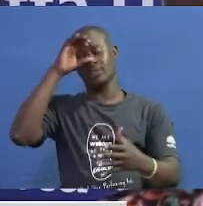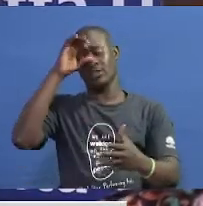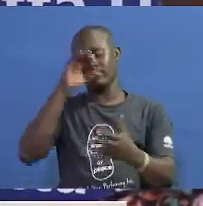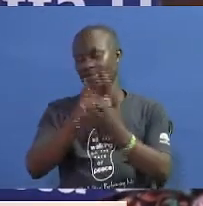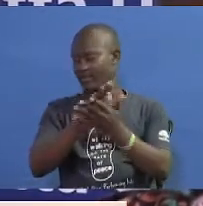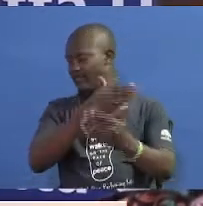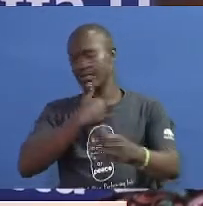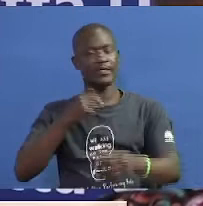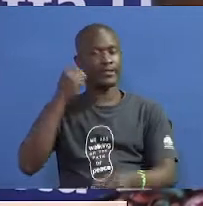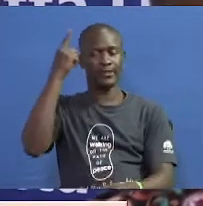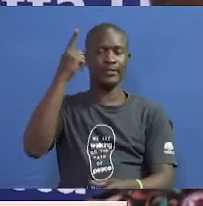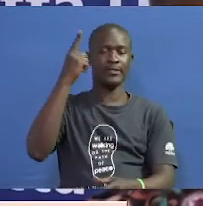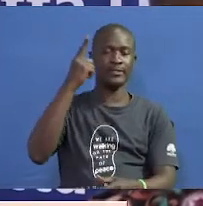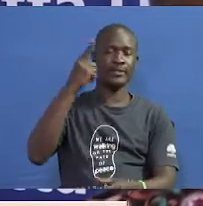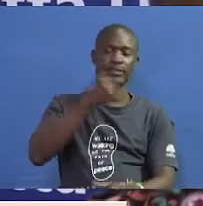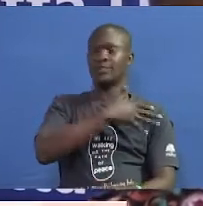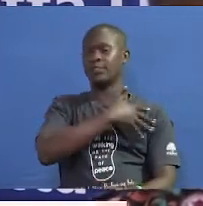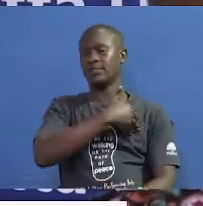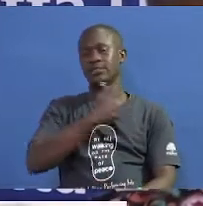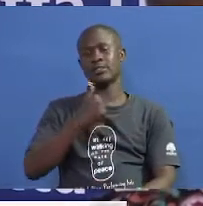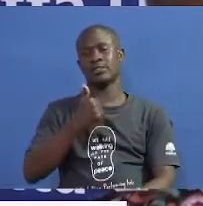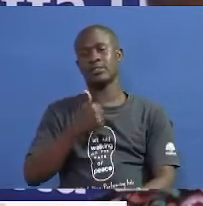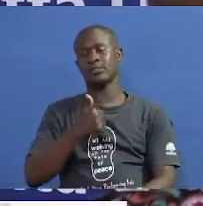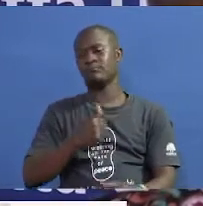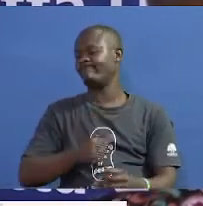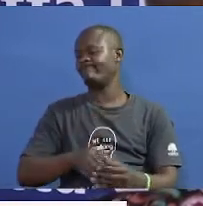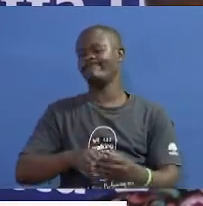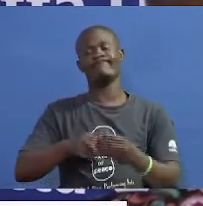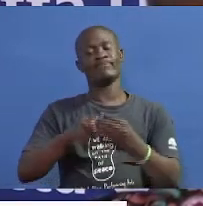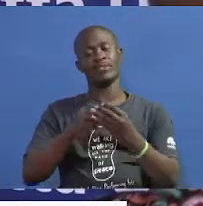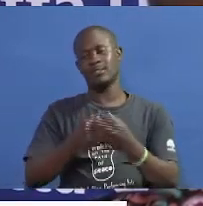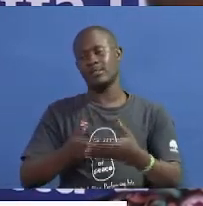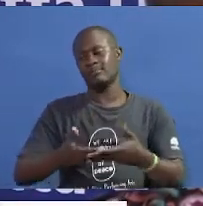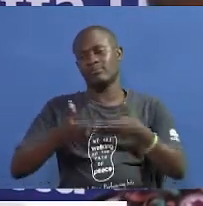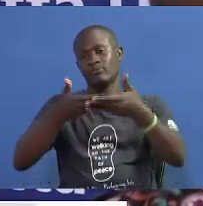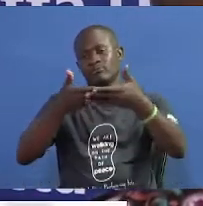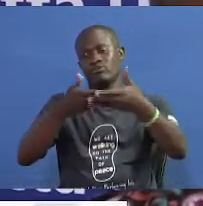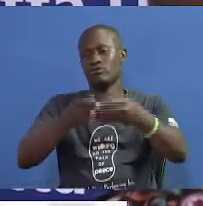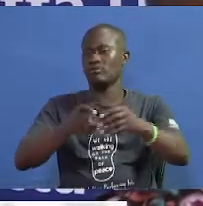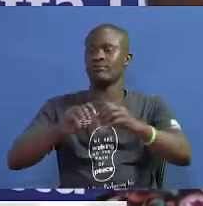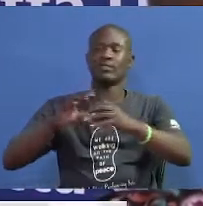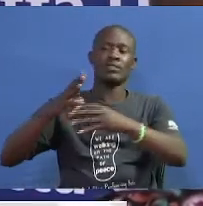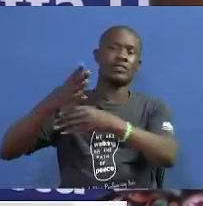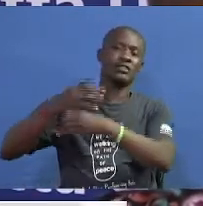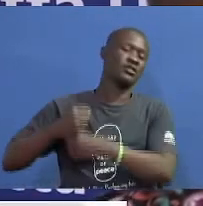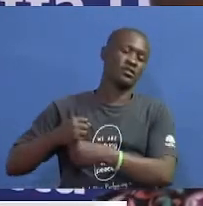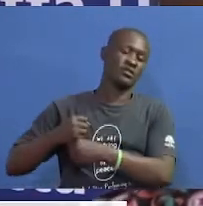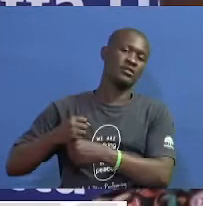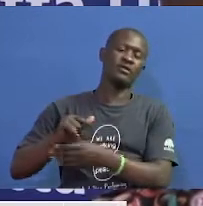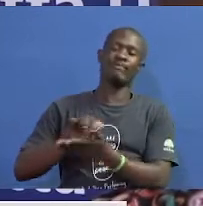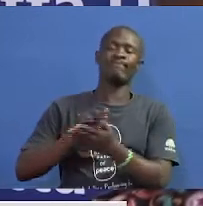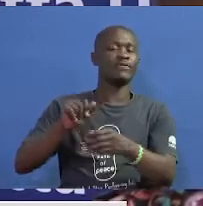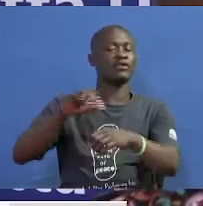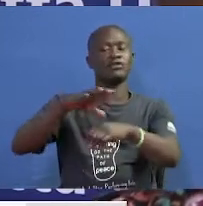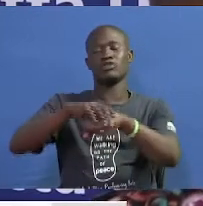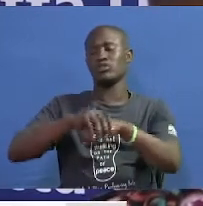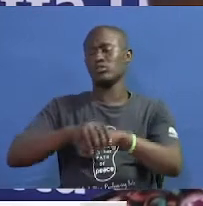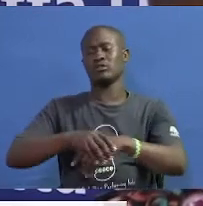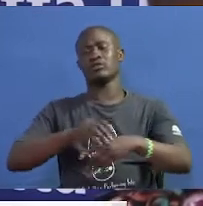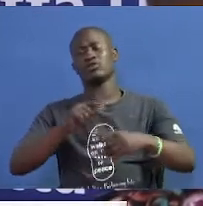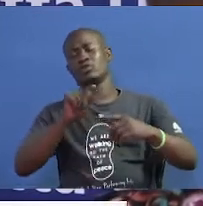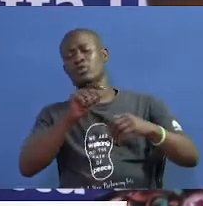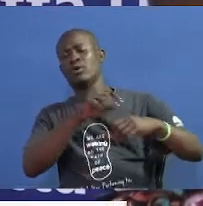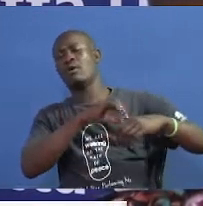and understanding, and it just promotes trust and transparency. And I feel like that gets to like the